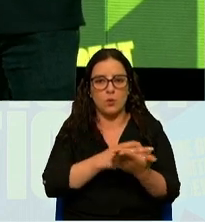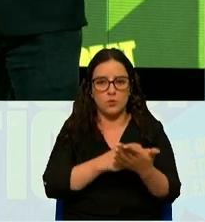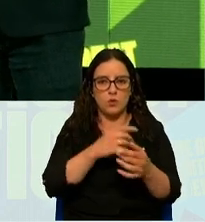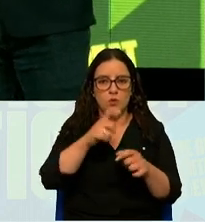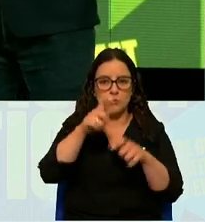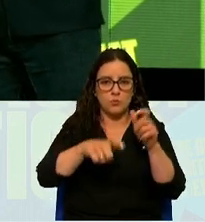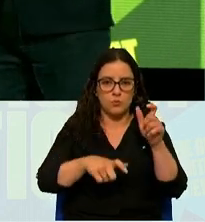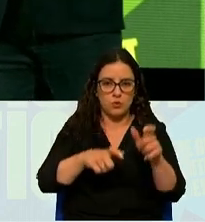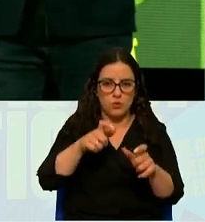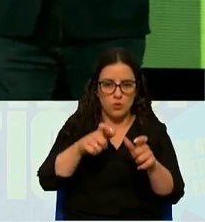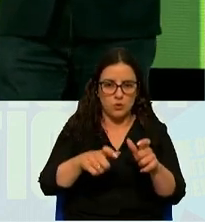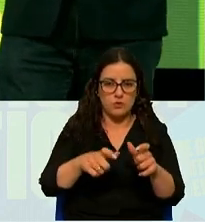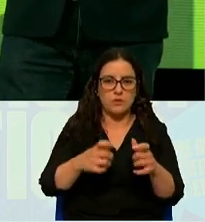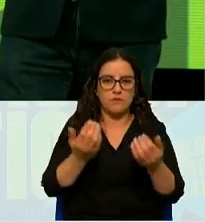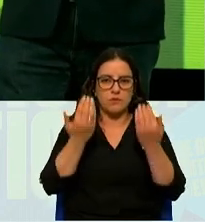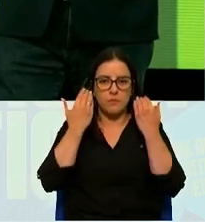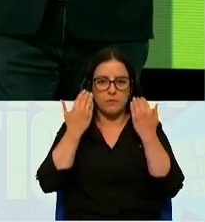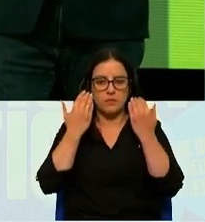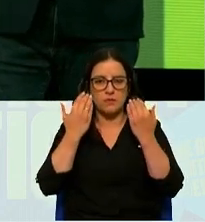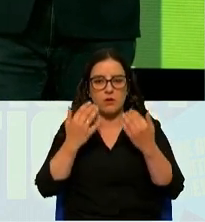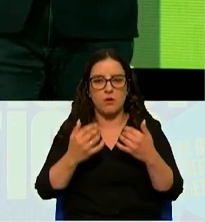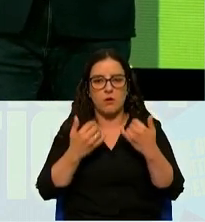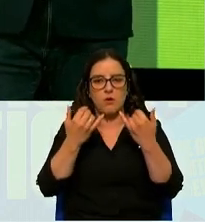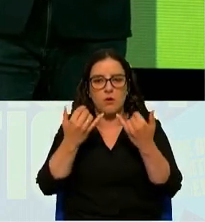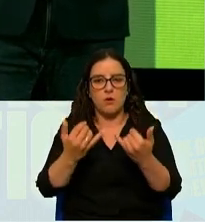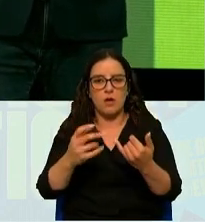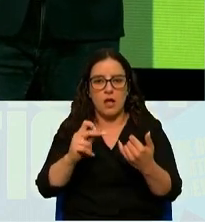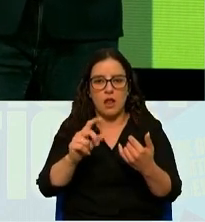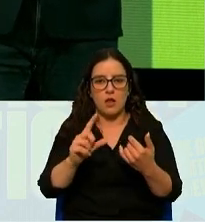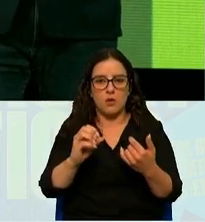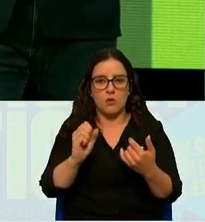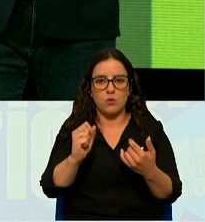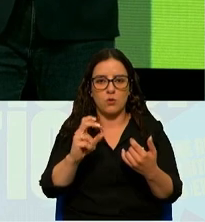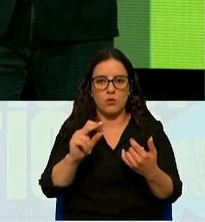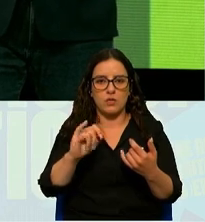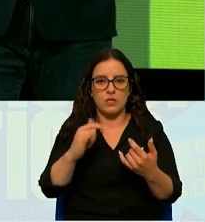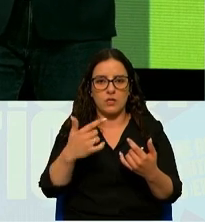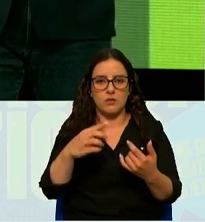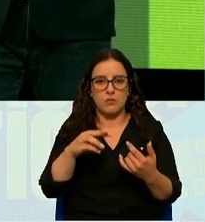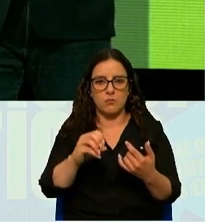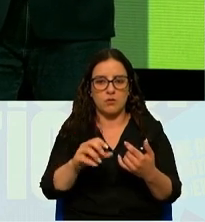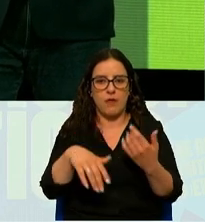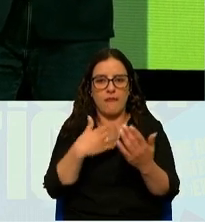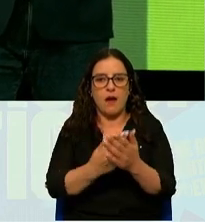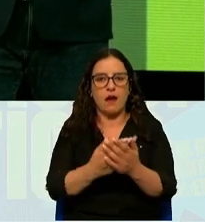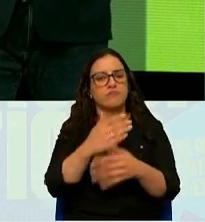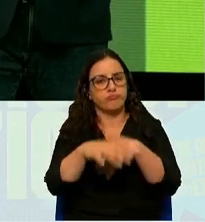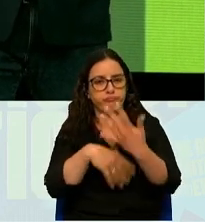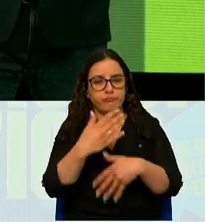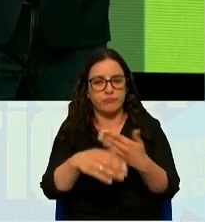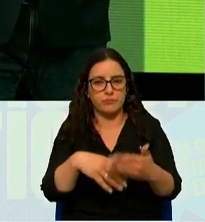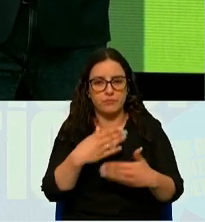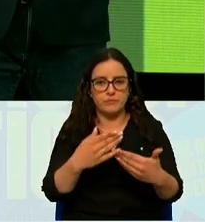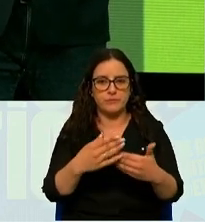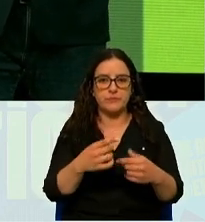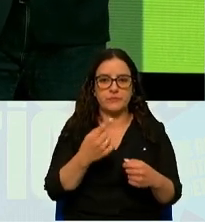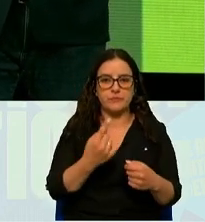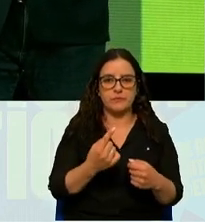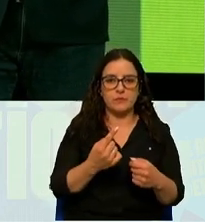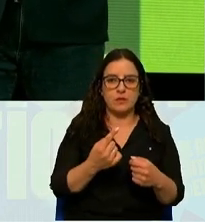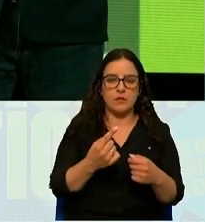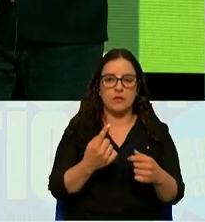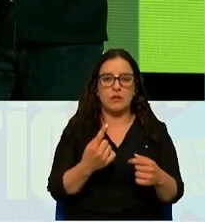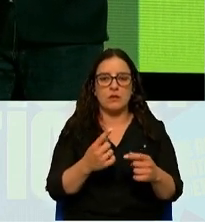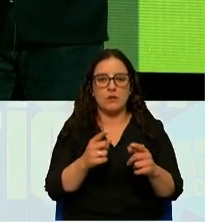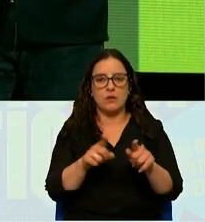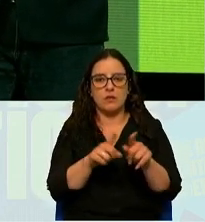the algorithms to make that happen. If there's one summary, one liner for summarizing what is going